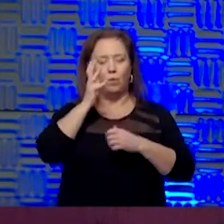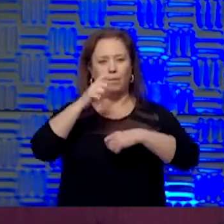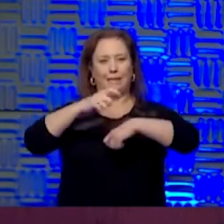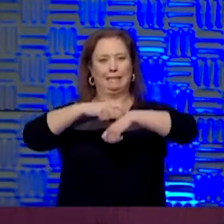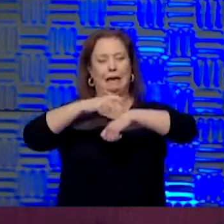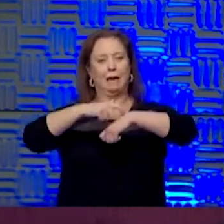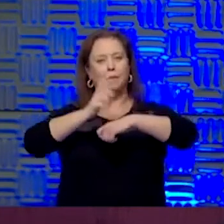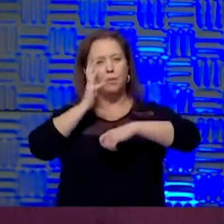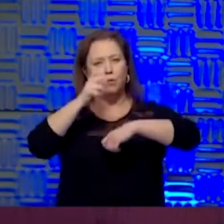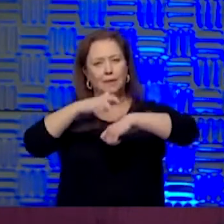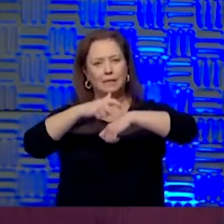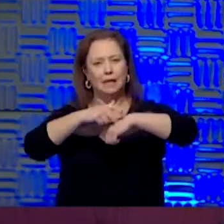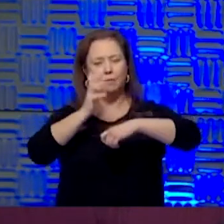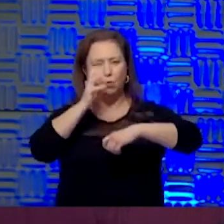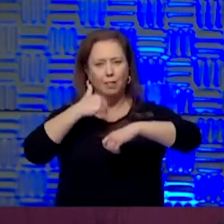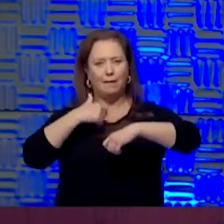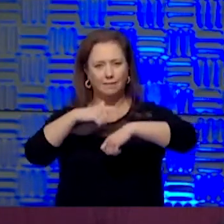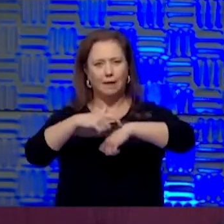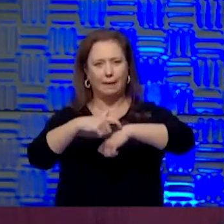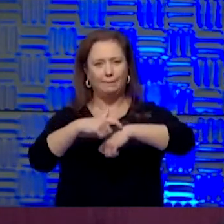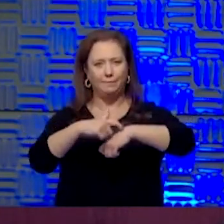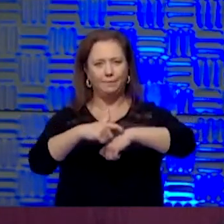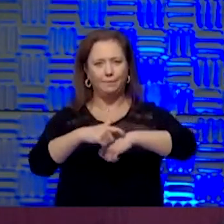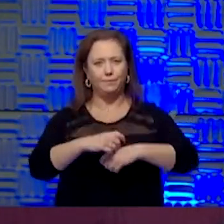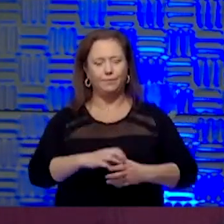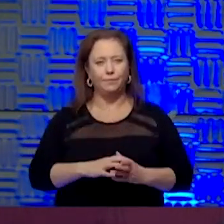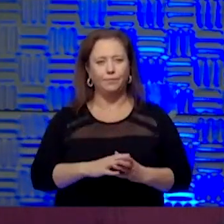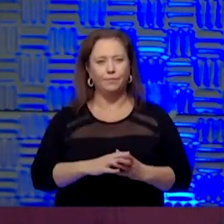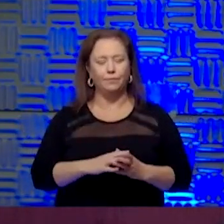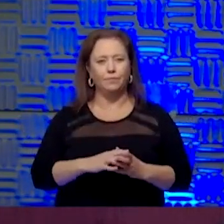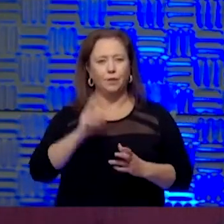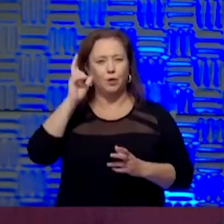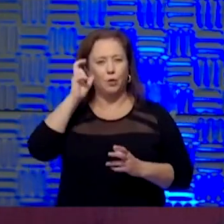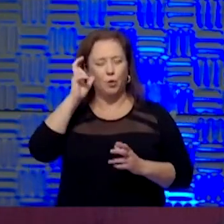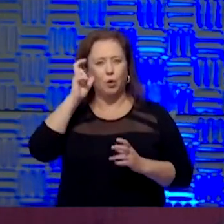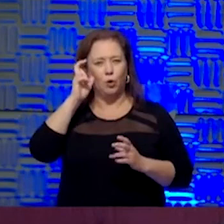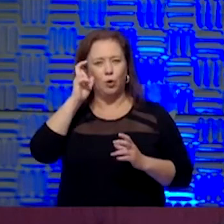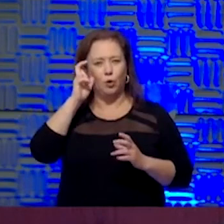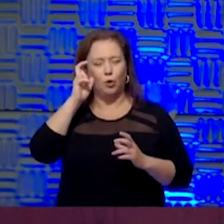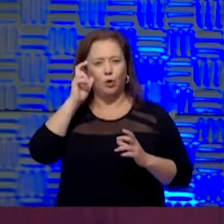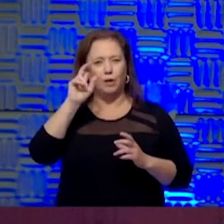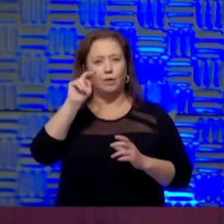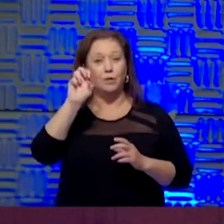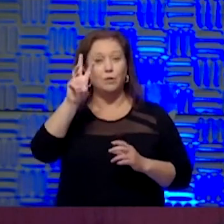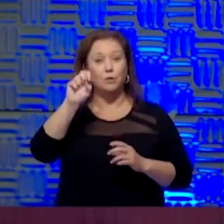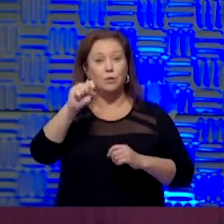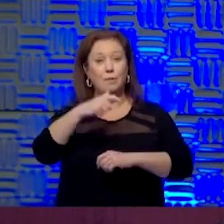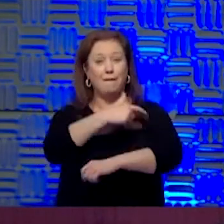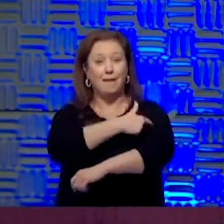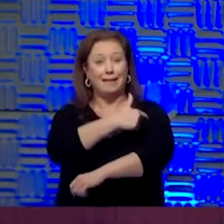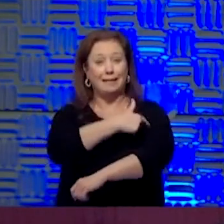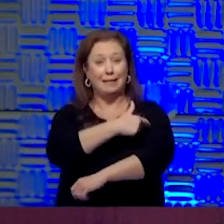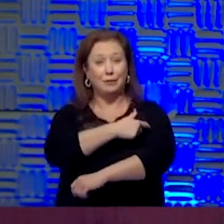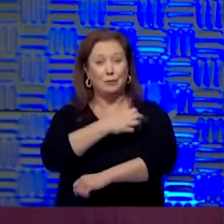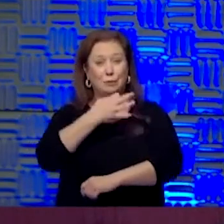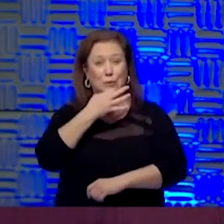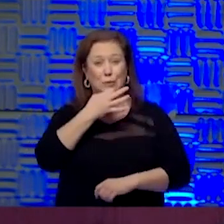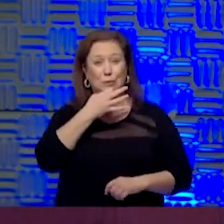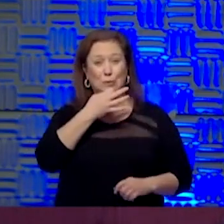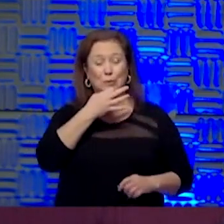to do all of those things. You heard this morning some remarkable news about vaccination not being far away.